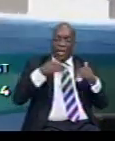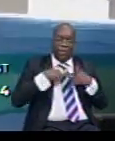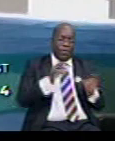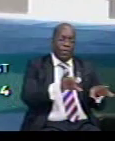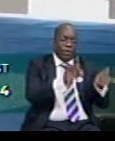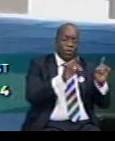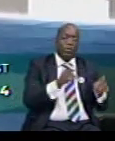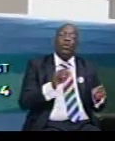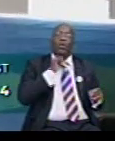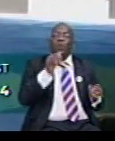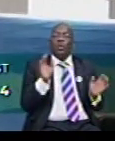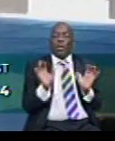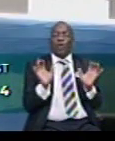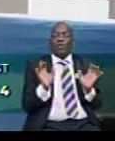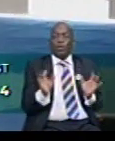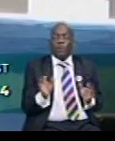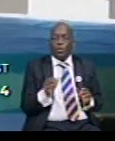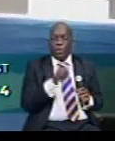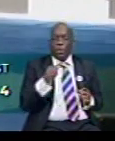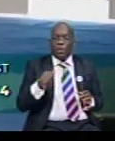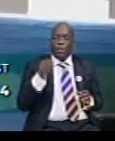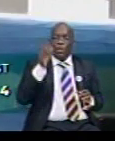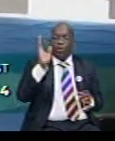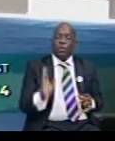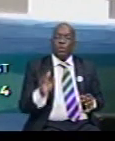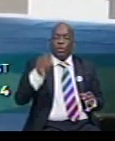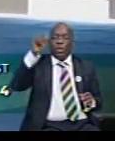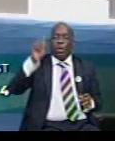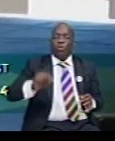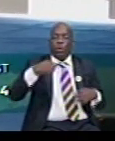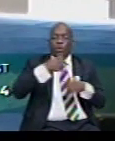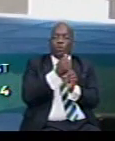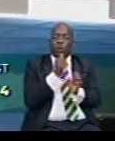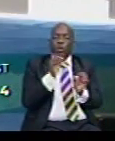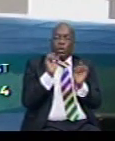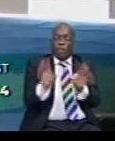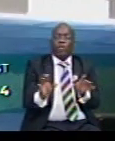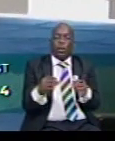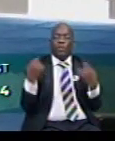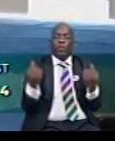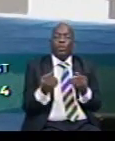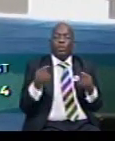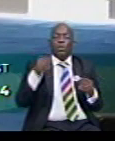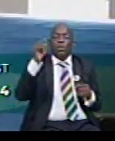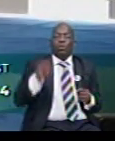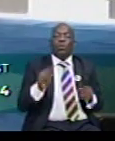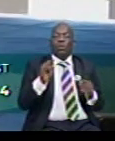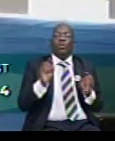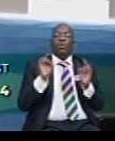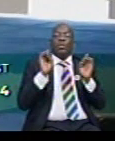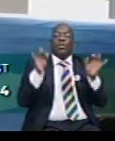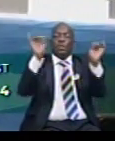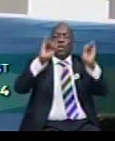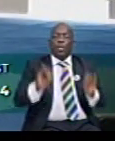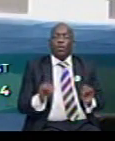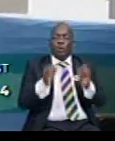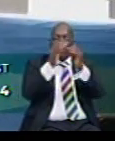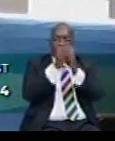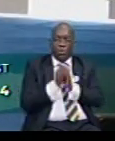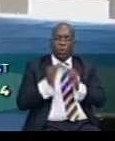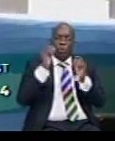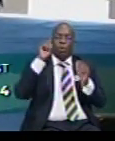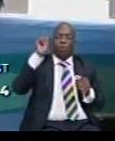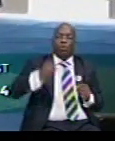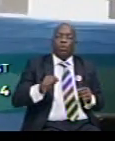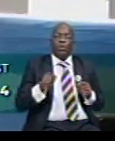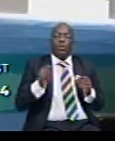afraid. A minister must hate sin, must hate Baal worship, must hate evil. And